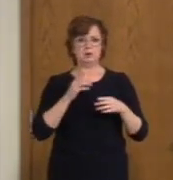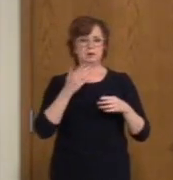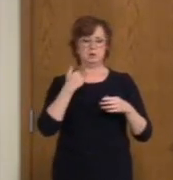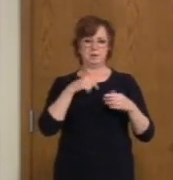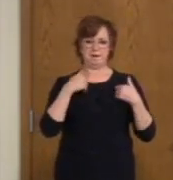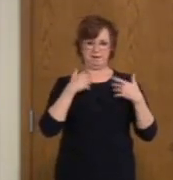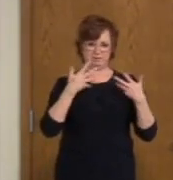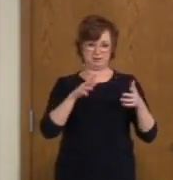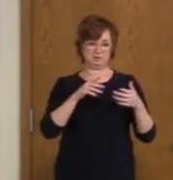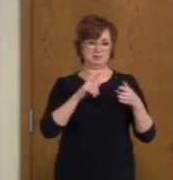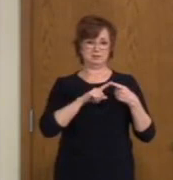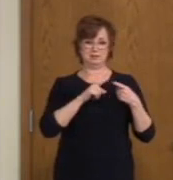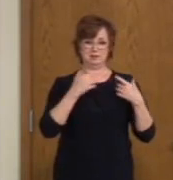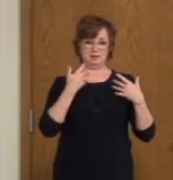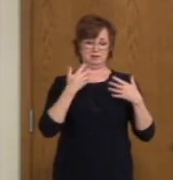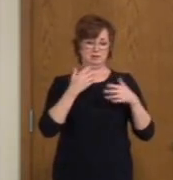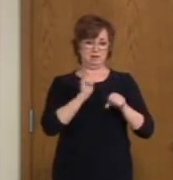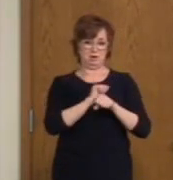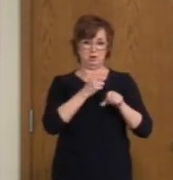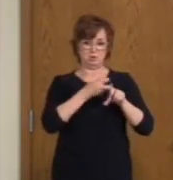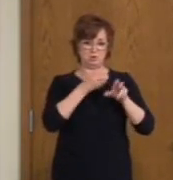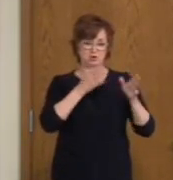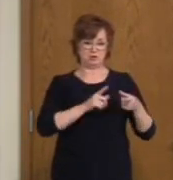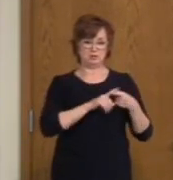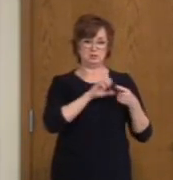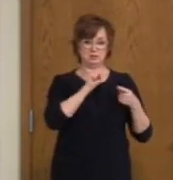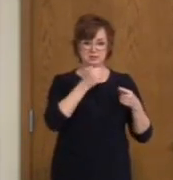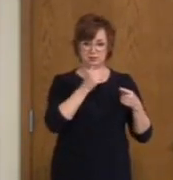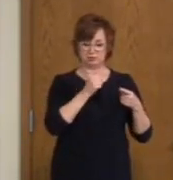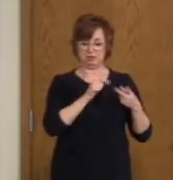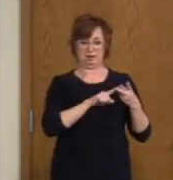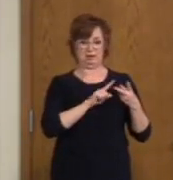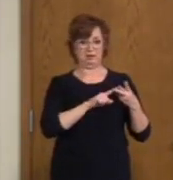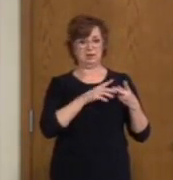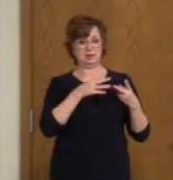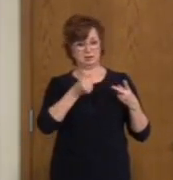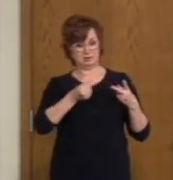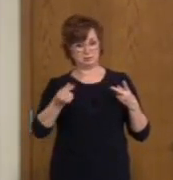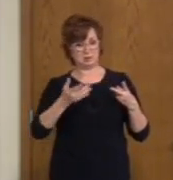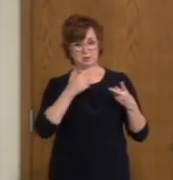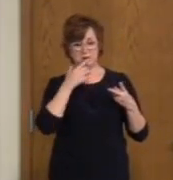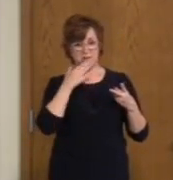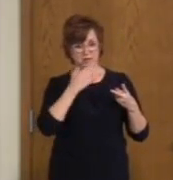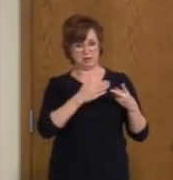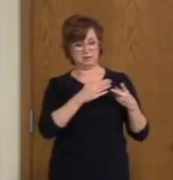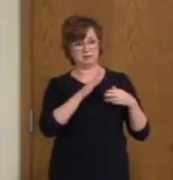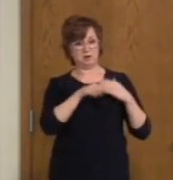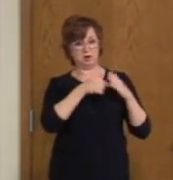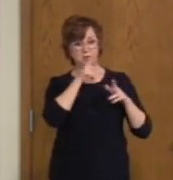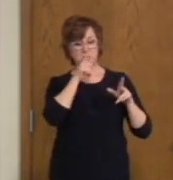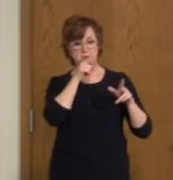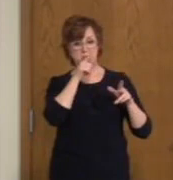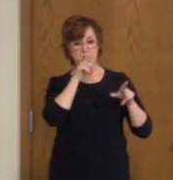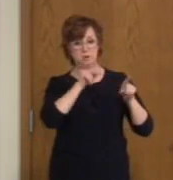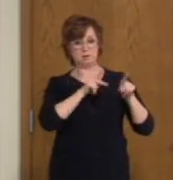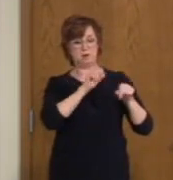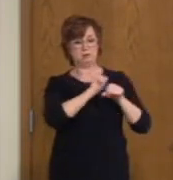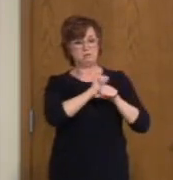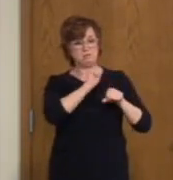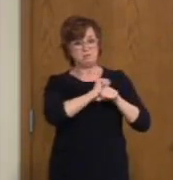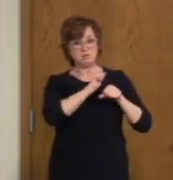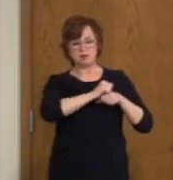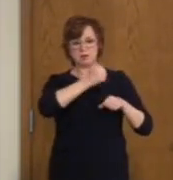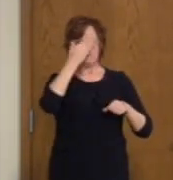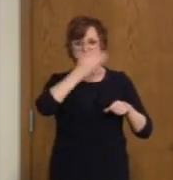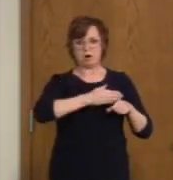work at the Saskatchewan Health Authority, and on behalf of the government, I'd like to thank each and every frontline healthcare worker that is